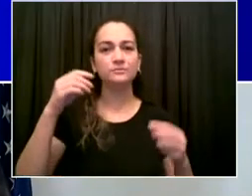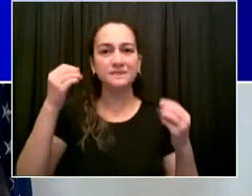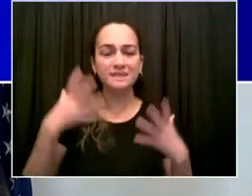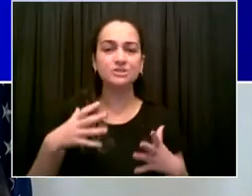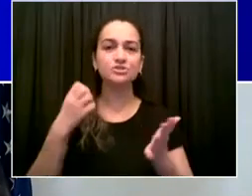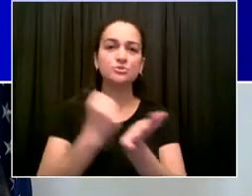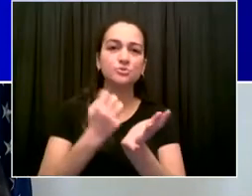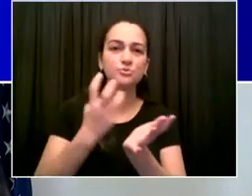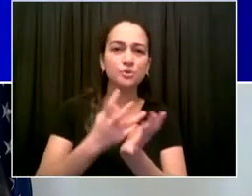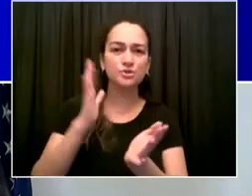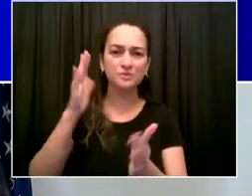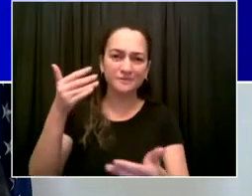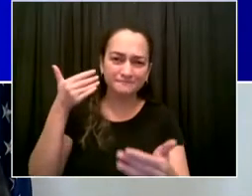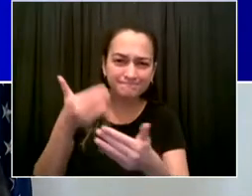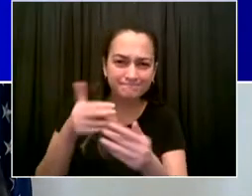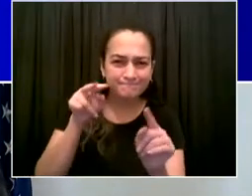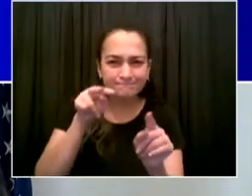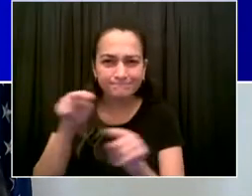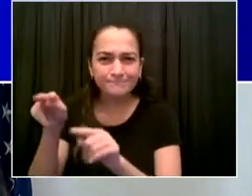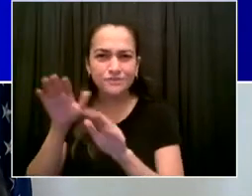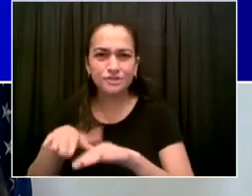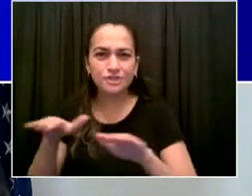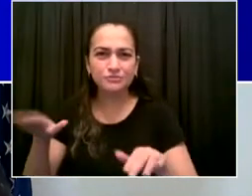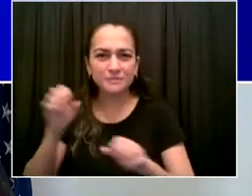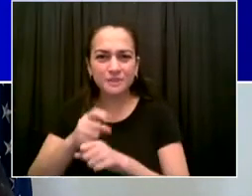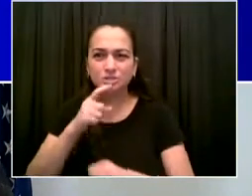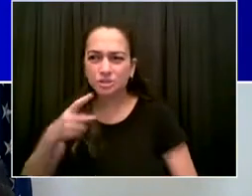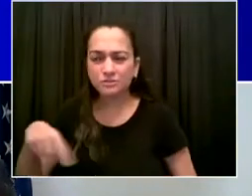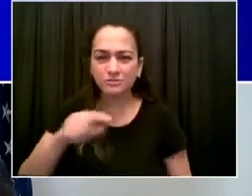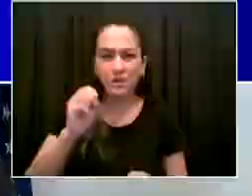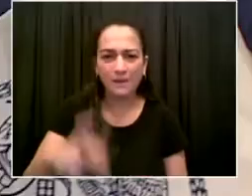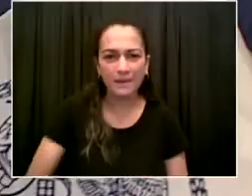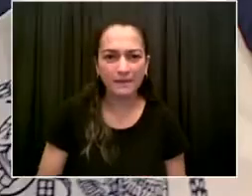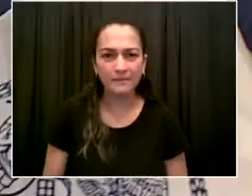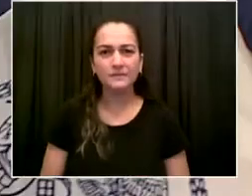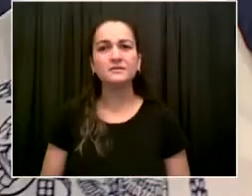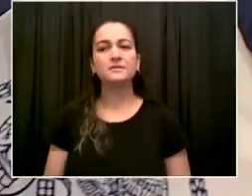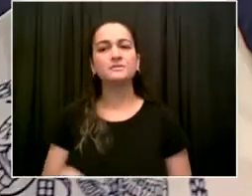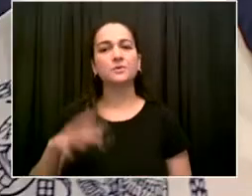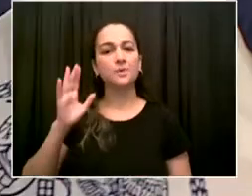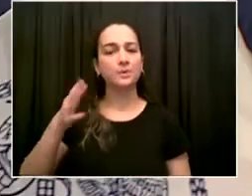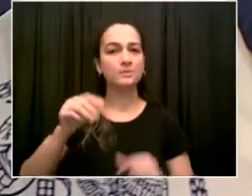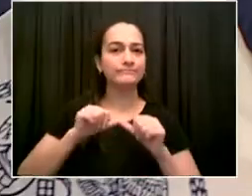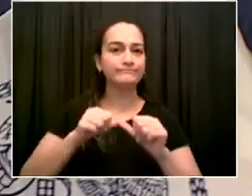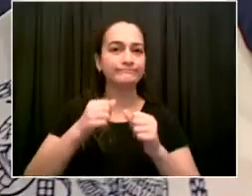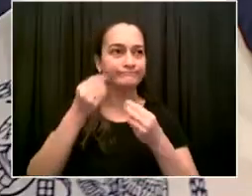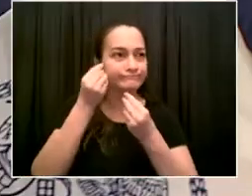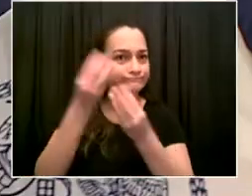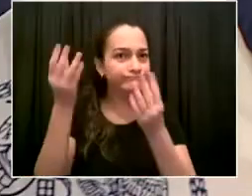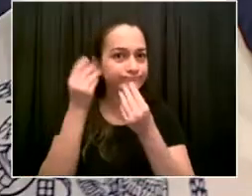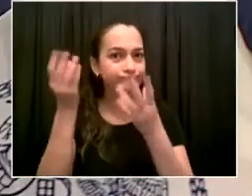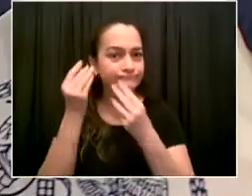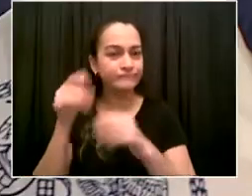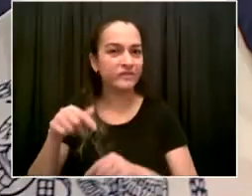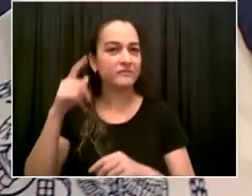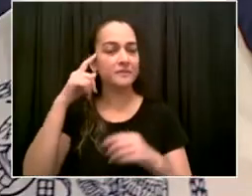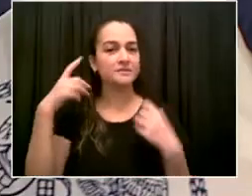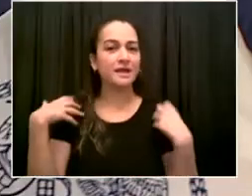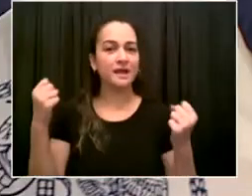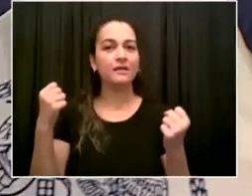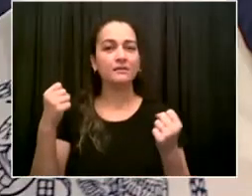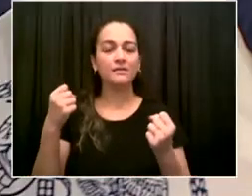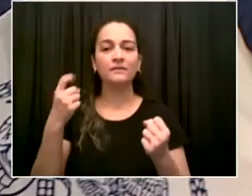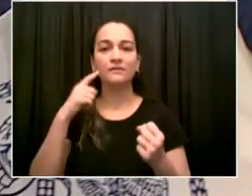health being really available for all. Thank you. Thank you. Now, everyone, I want you to hear from one of the national